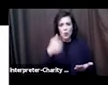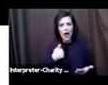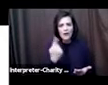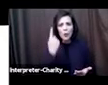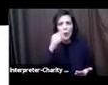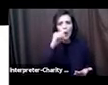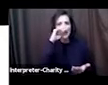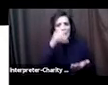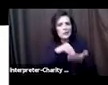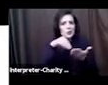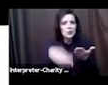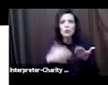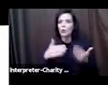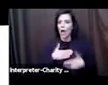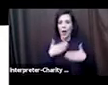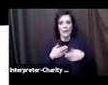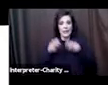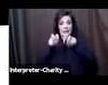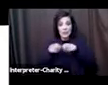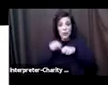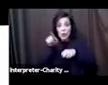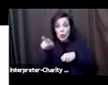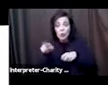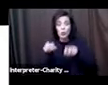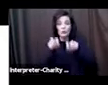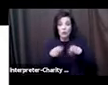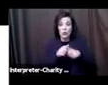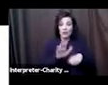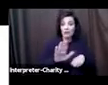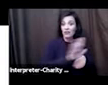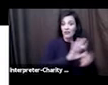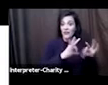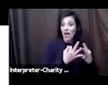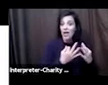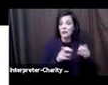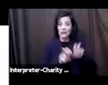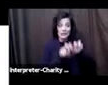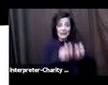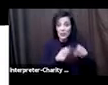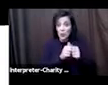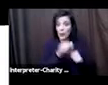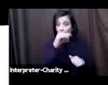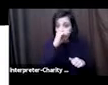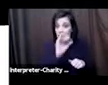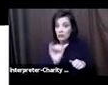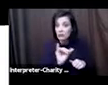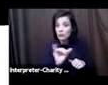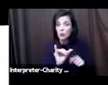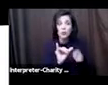we can sit down with you, the family, the kiddo, and figure out what might work.